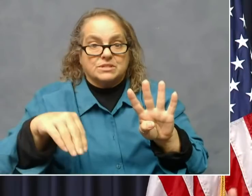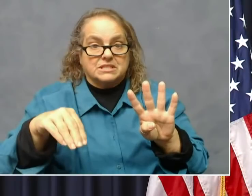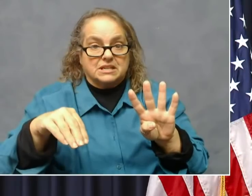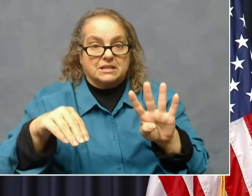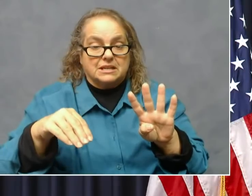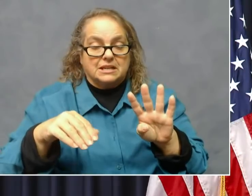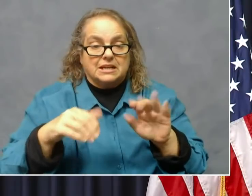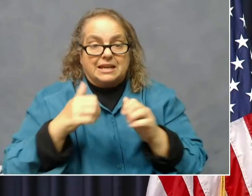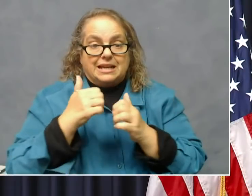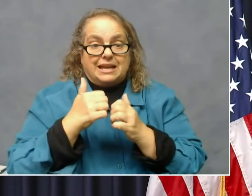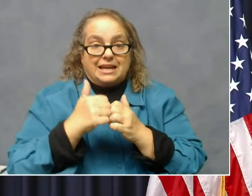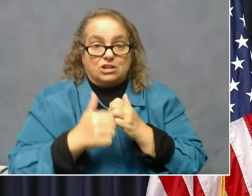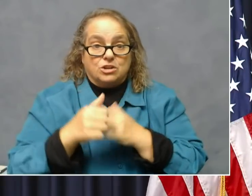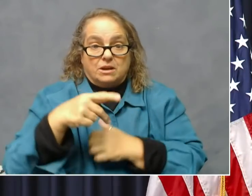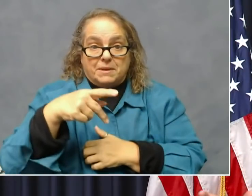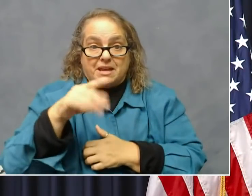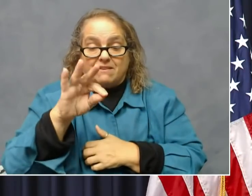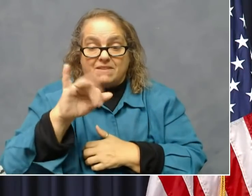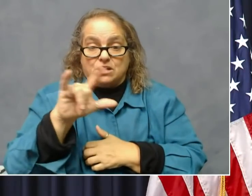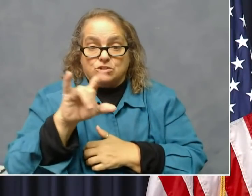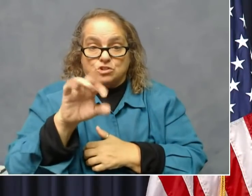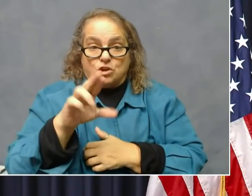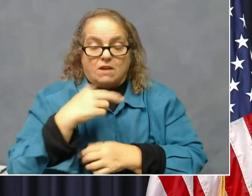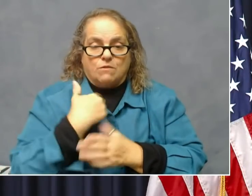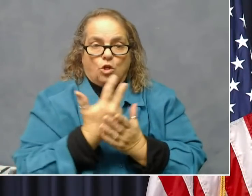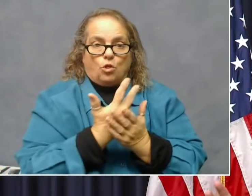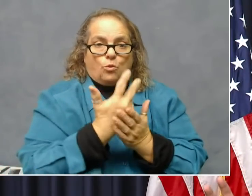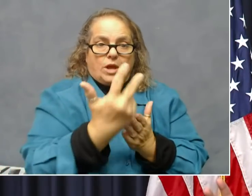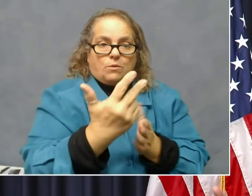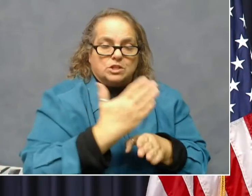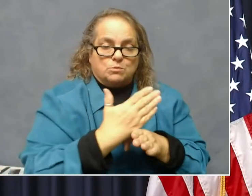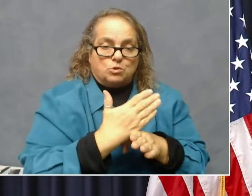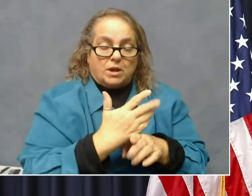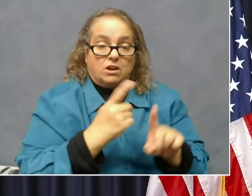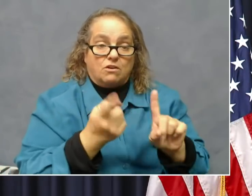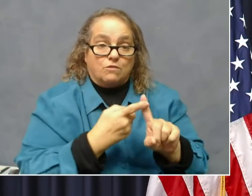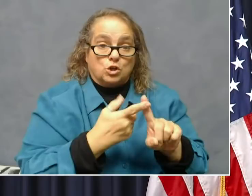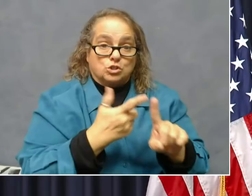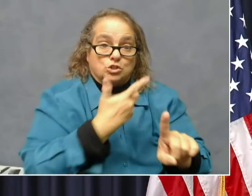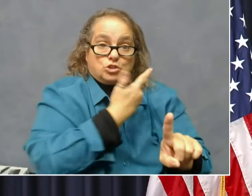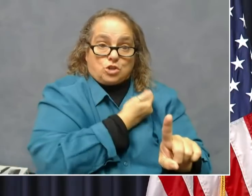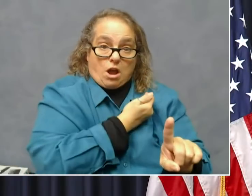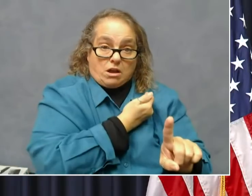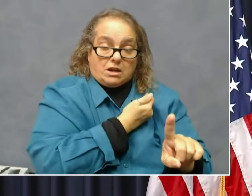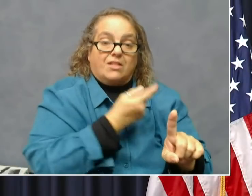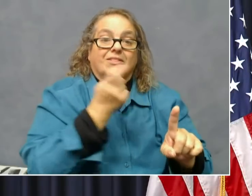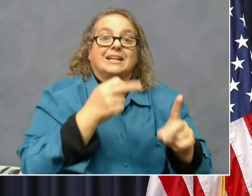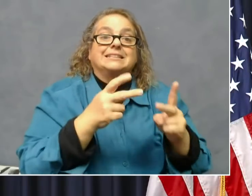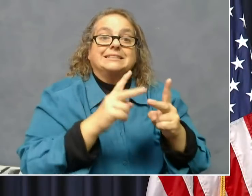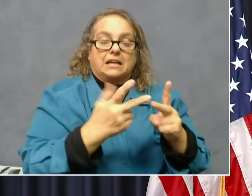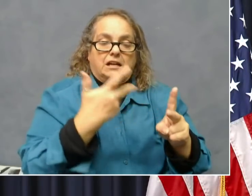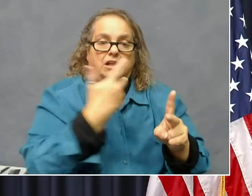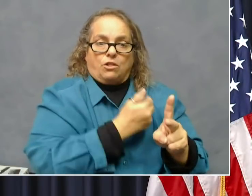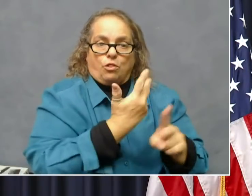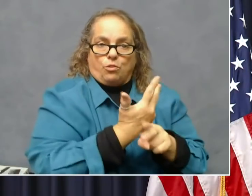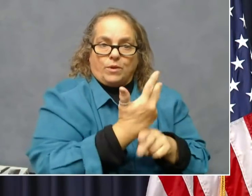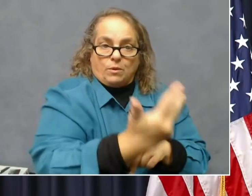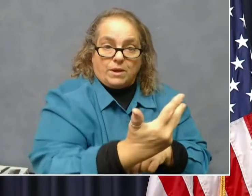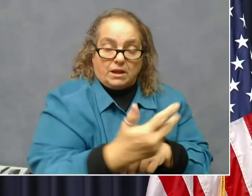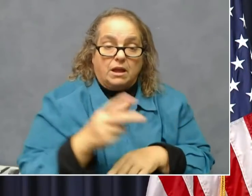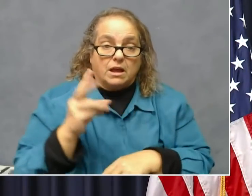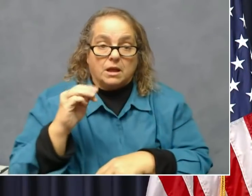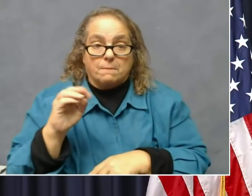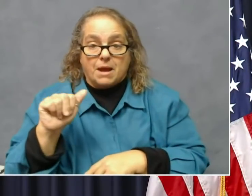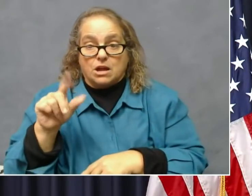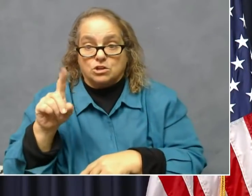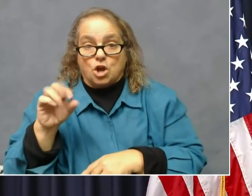a 3-week time period between initial shot and booster. Moderna has a 4-week time period. But if you're asking me, in working